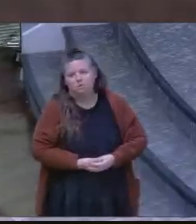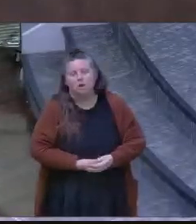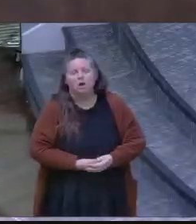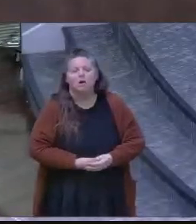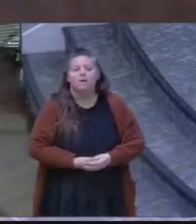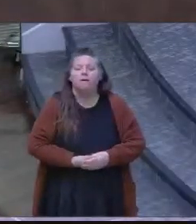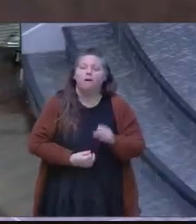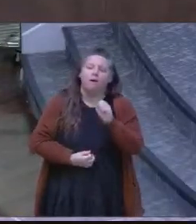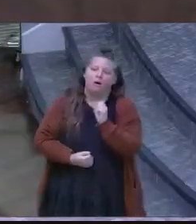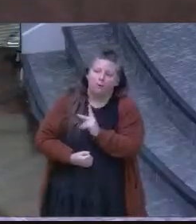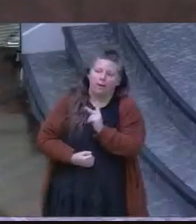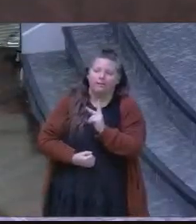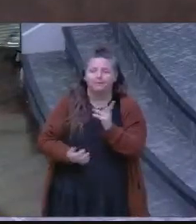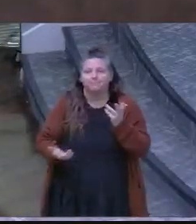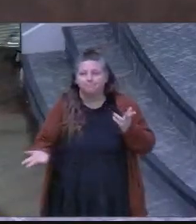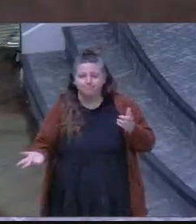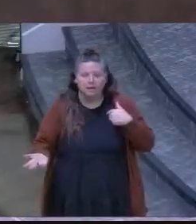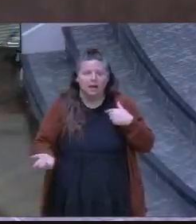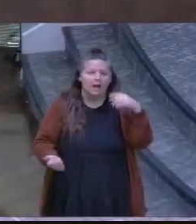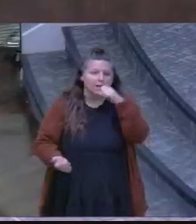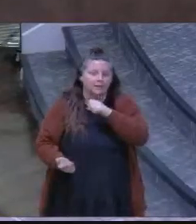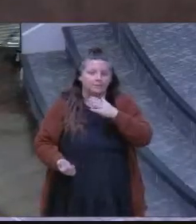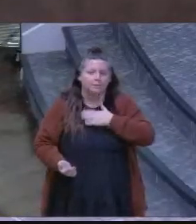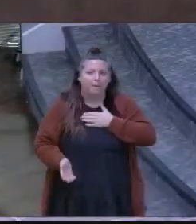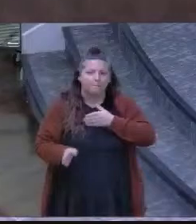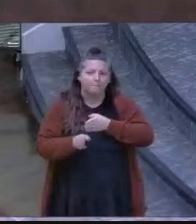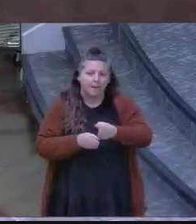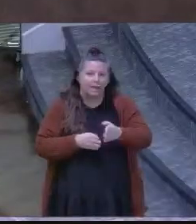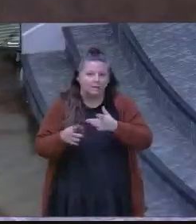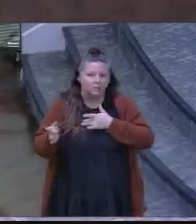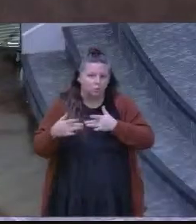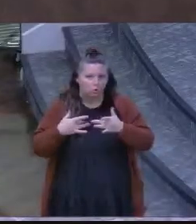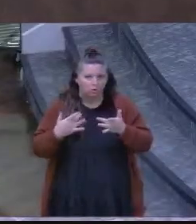Okay. Yeah, I guess my main concern is that,